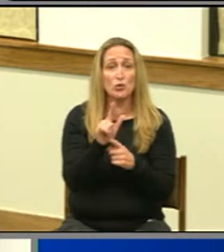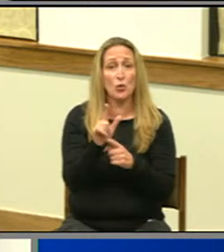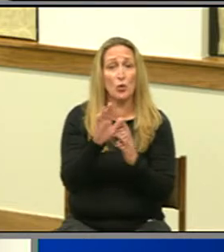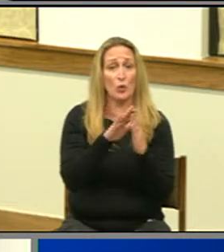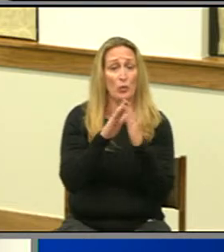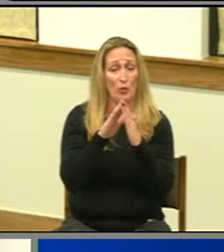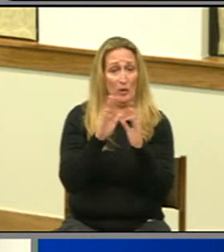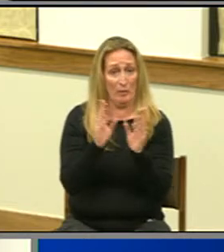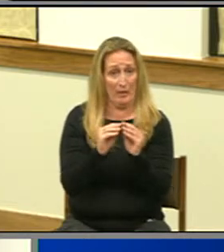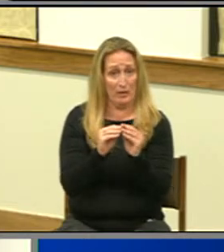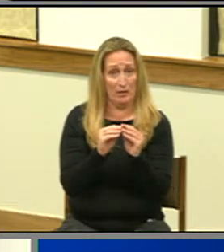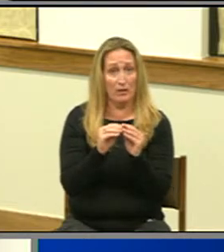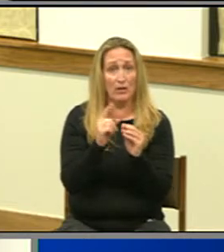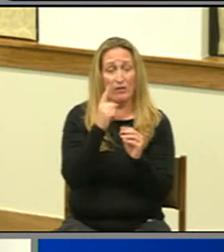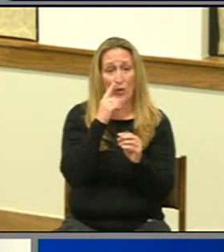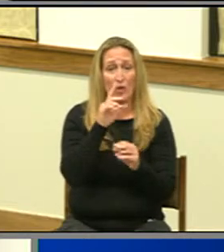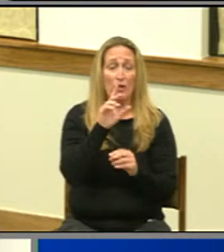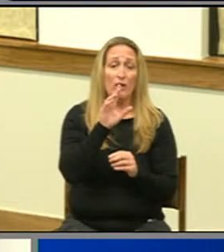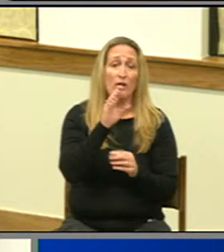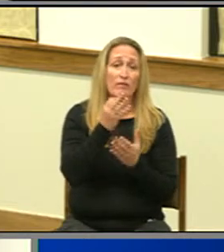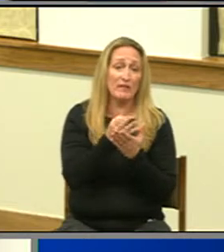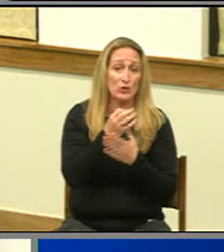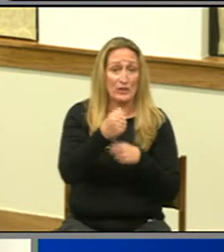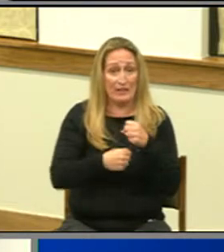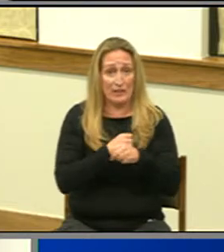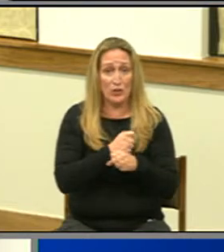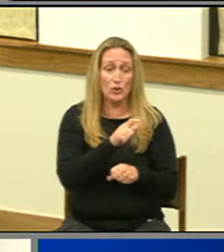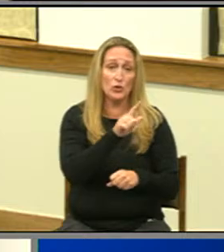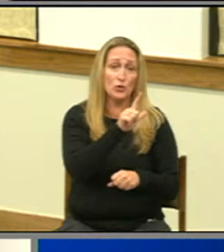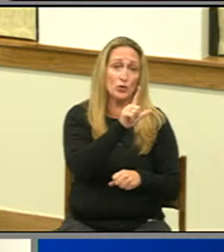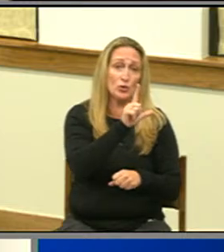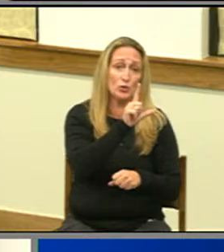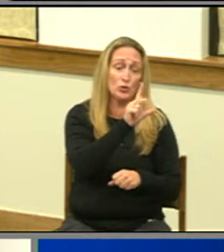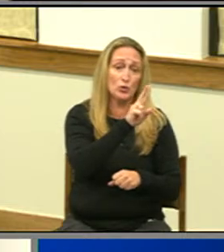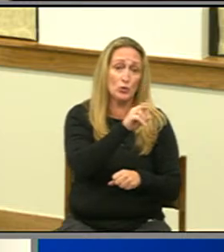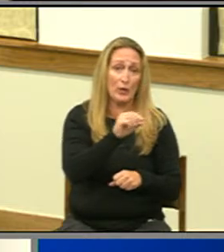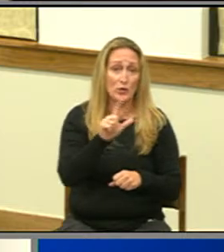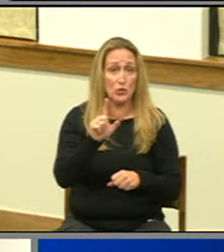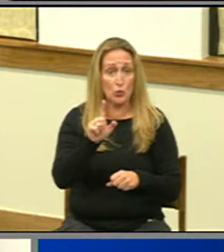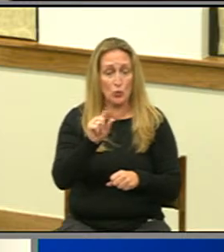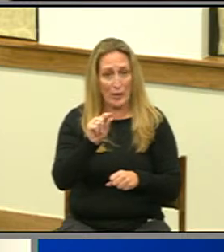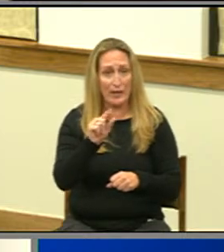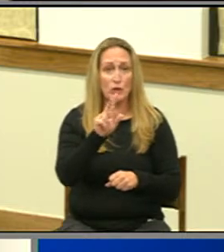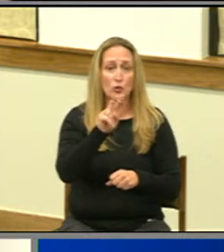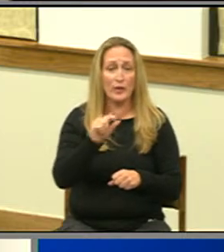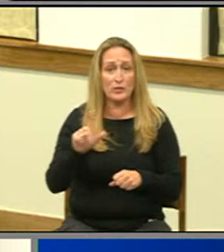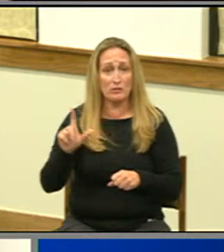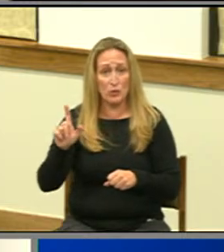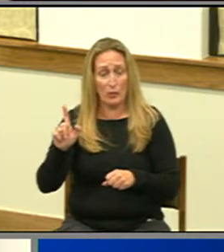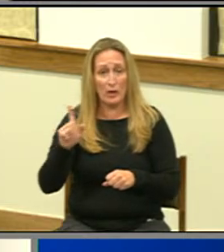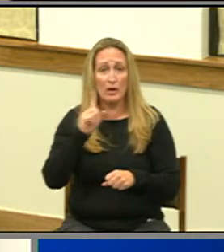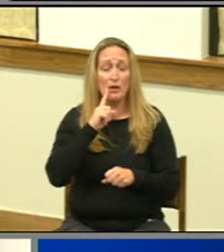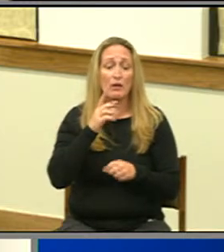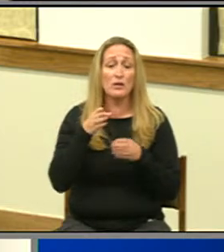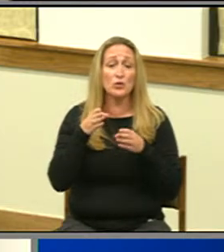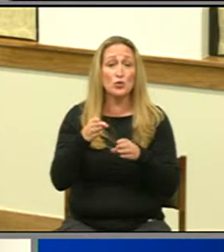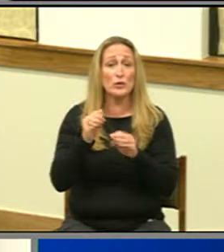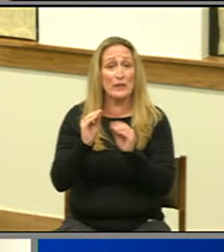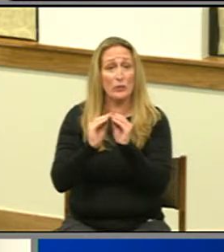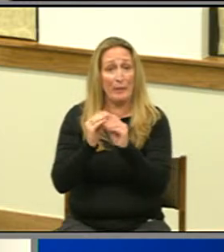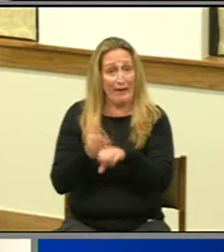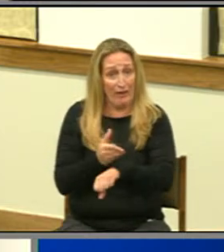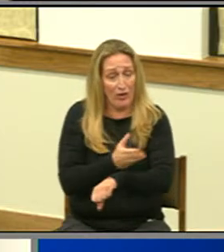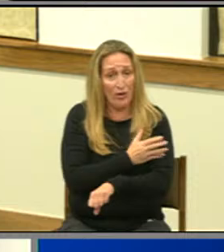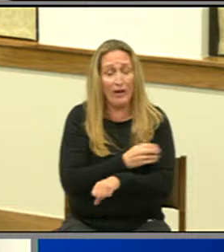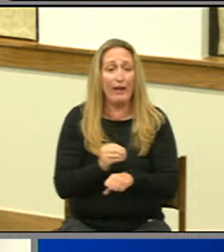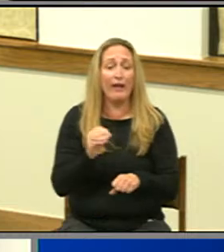meetings for the fiscal year 2020-2021 street resurfacing and sewer repair projects, you